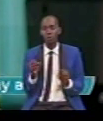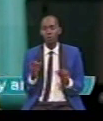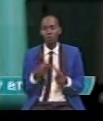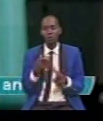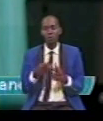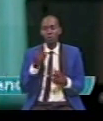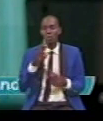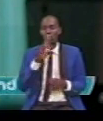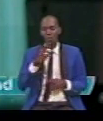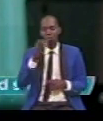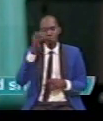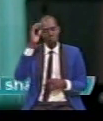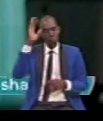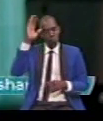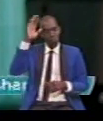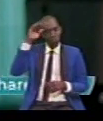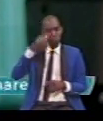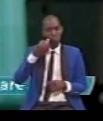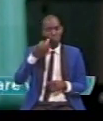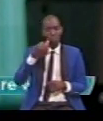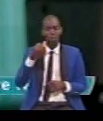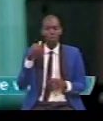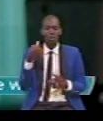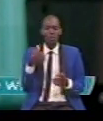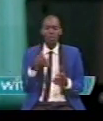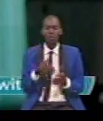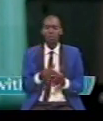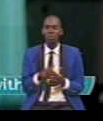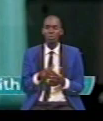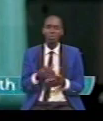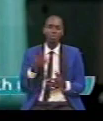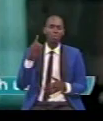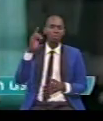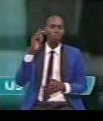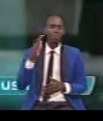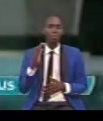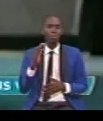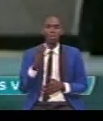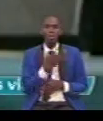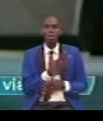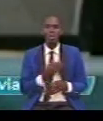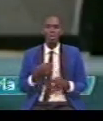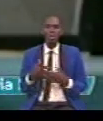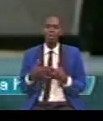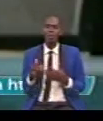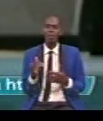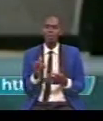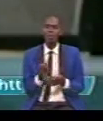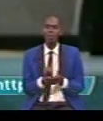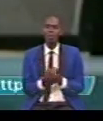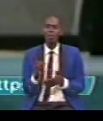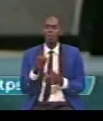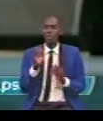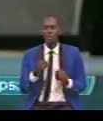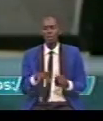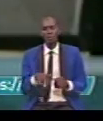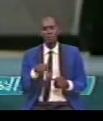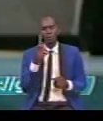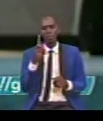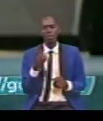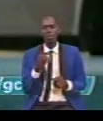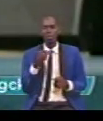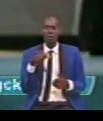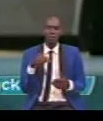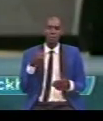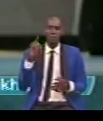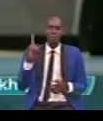rebelling against the Savior. And then after that, I tried to look, like, where can I find the Deeper Christian Life Ministry? And